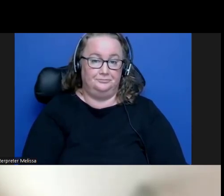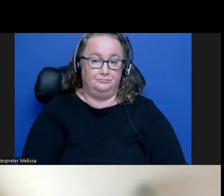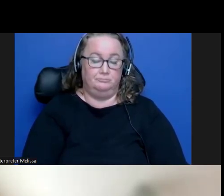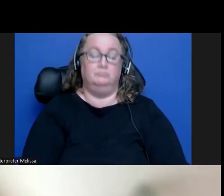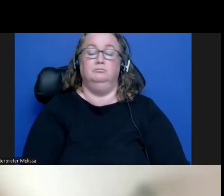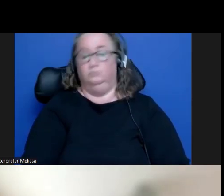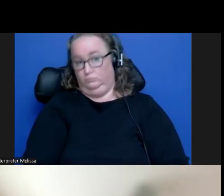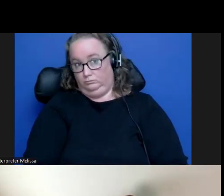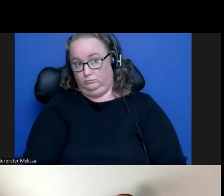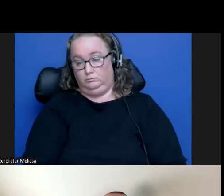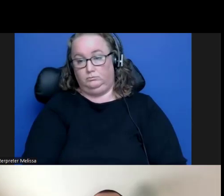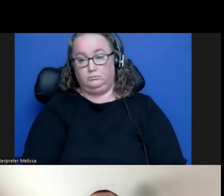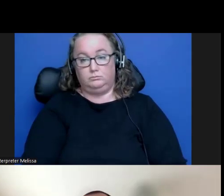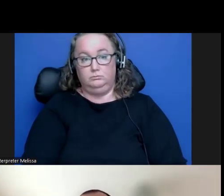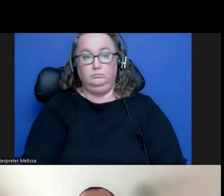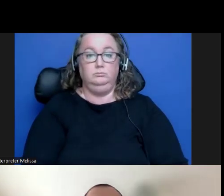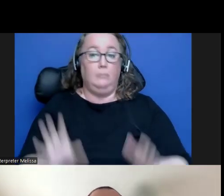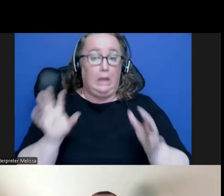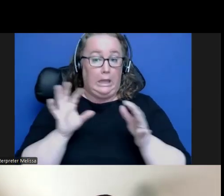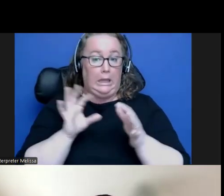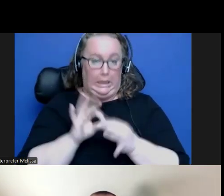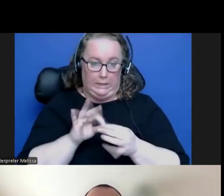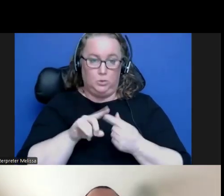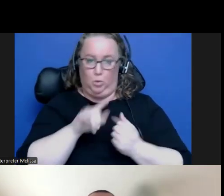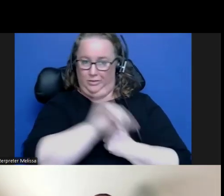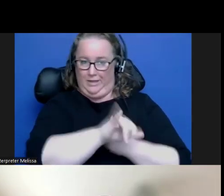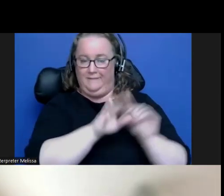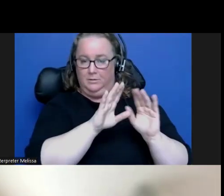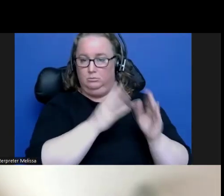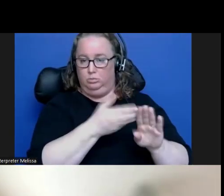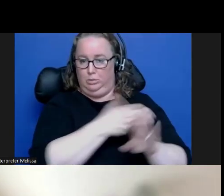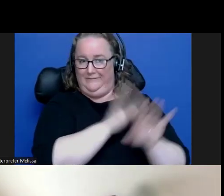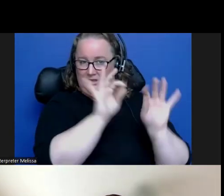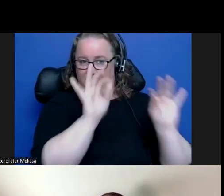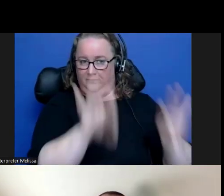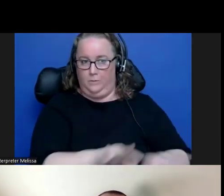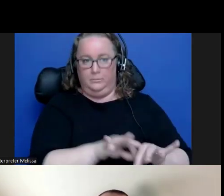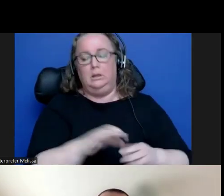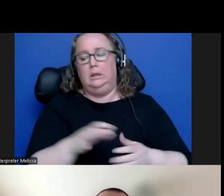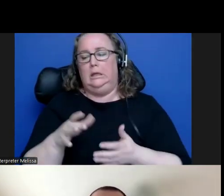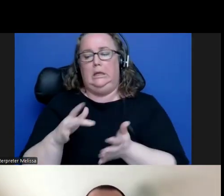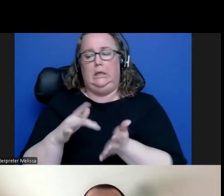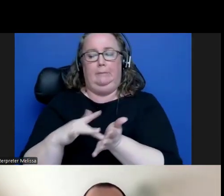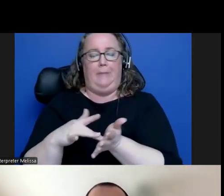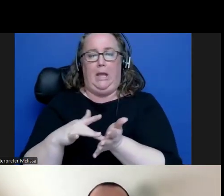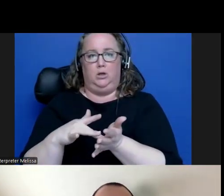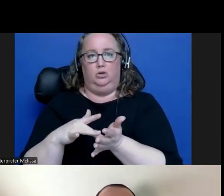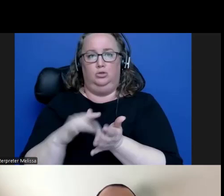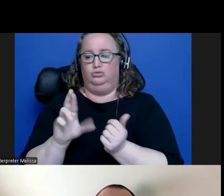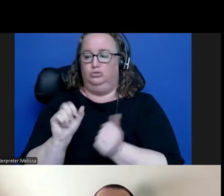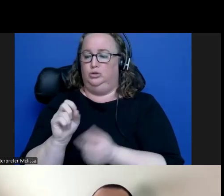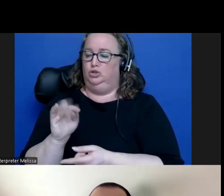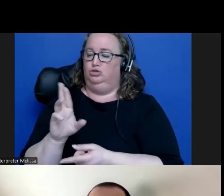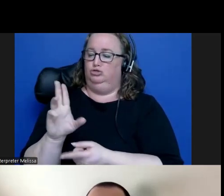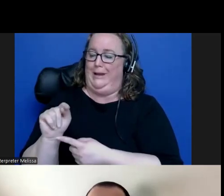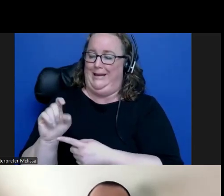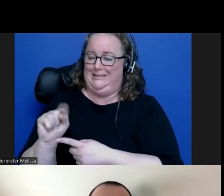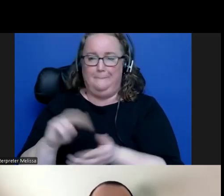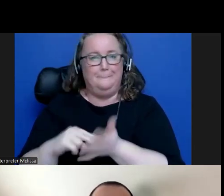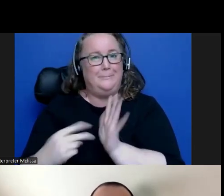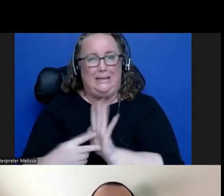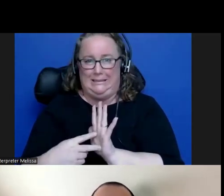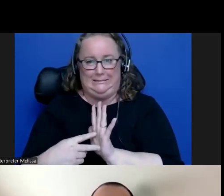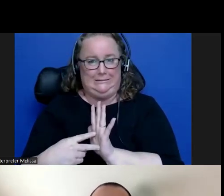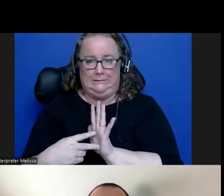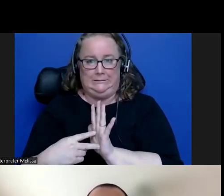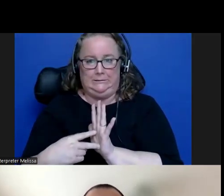So connected to that medication restraint form, what does medication restraint actually look like on the